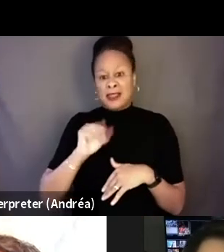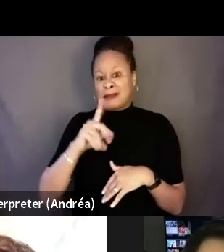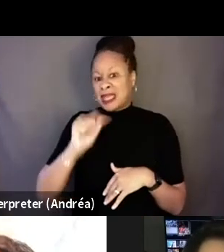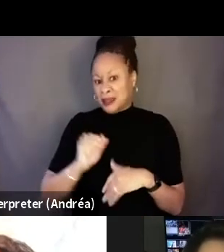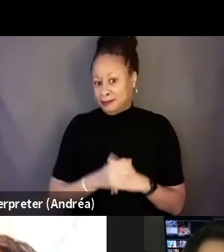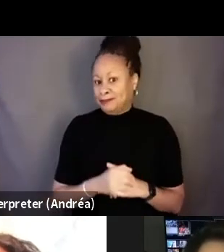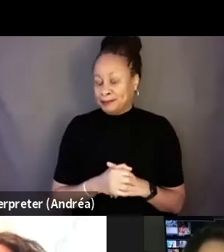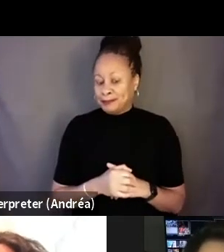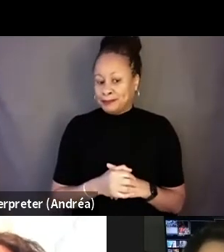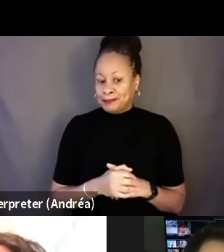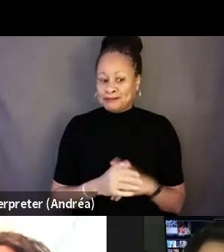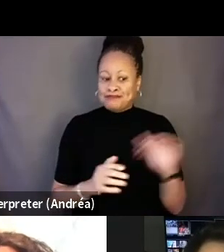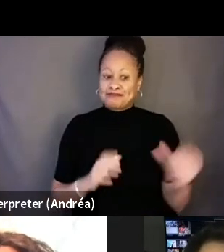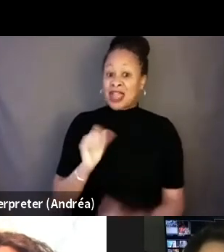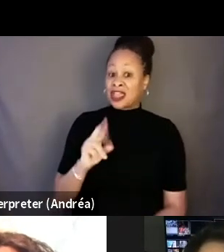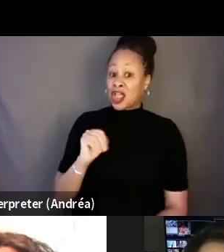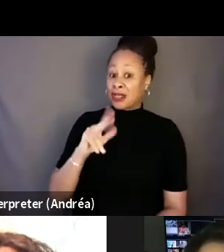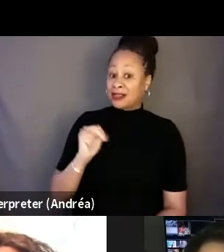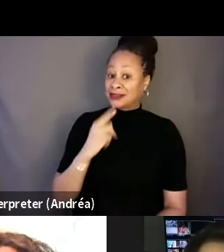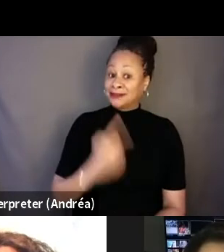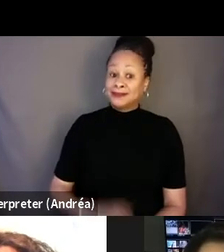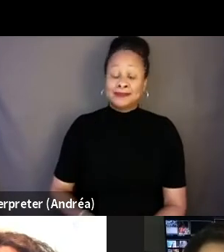So you mentioned the